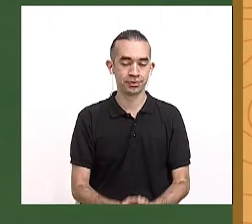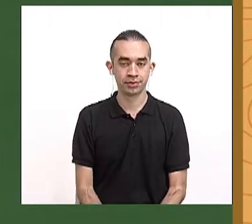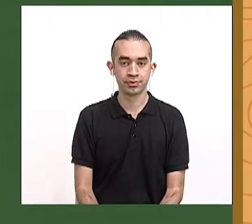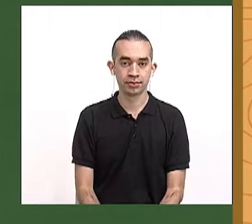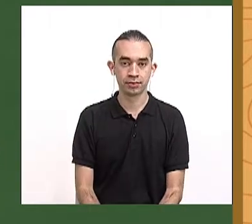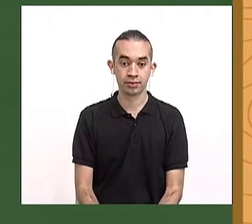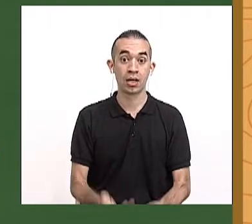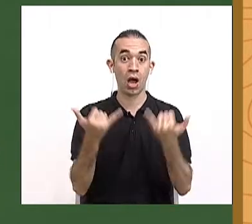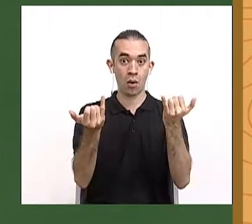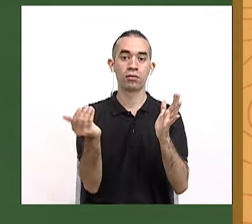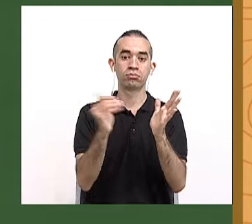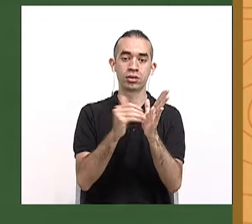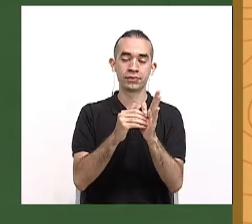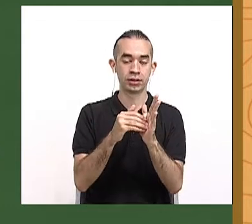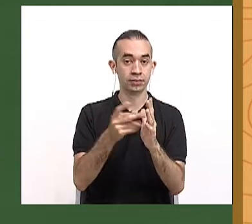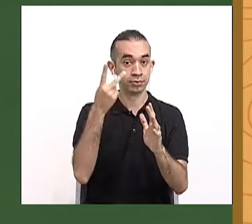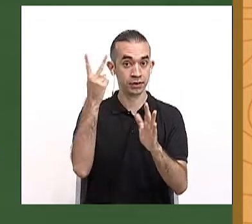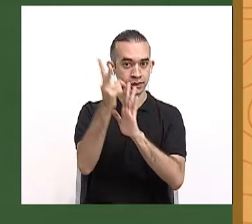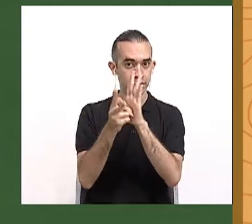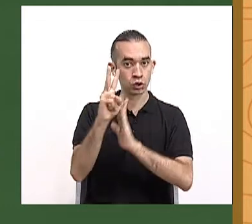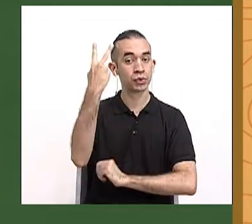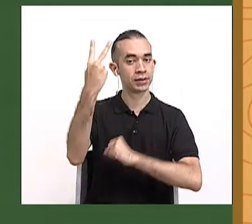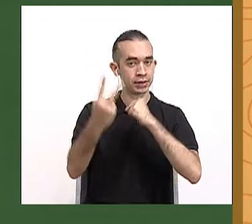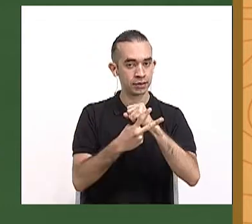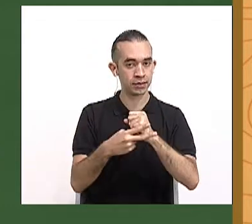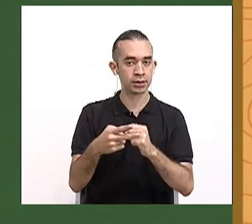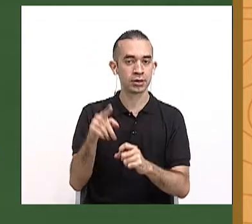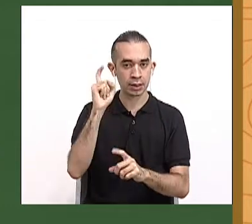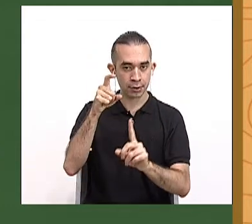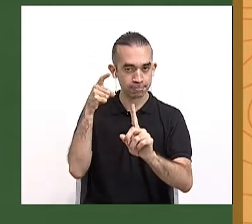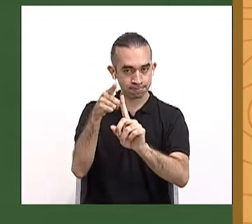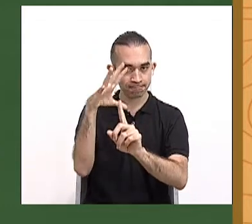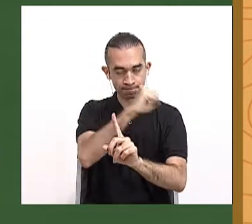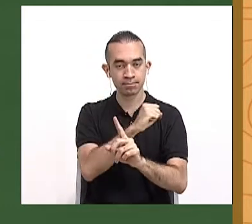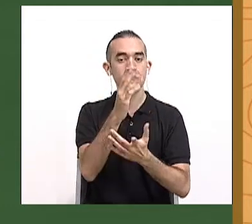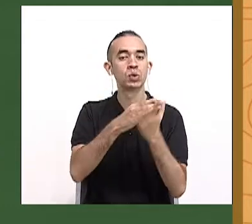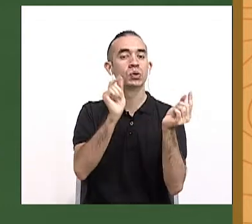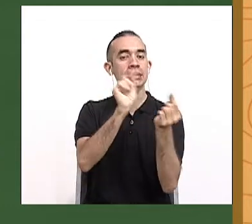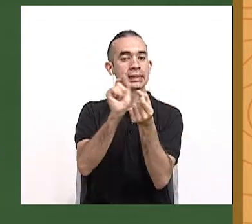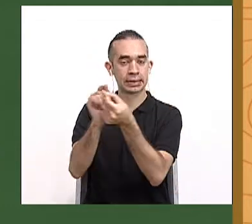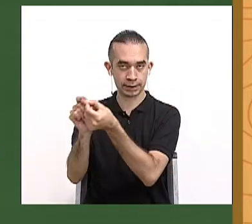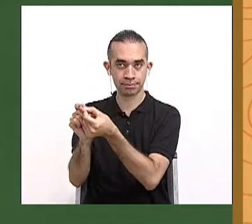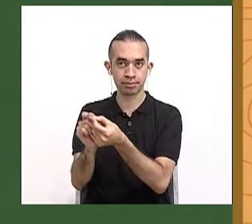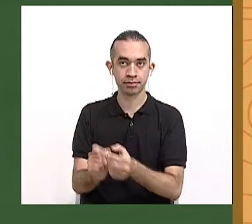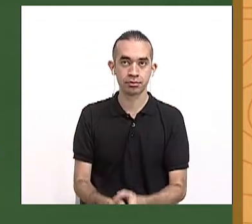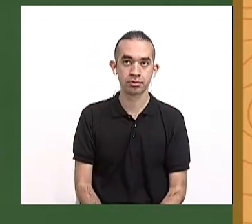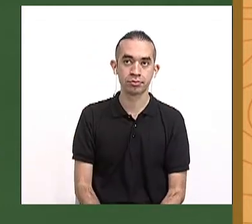second time. But before, I'm going to present you the instructions of what you have to do.